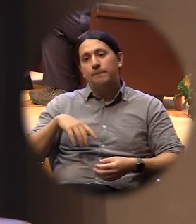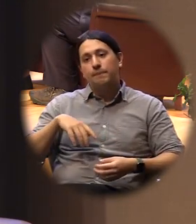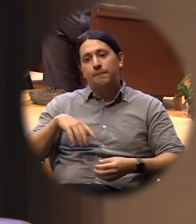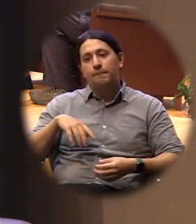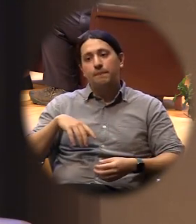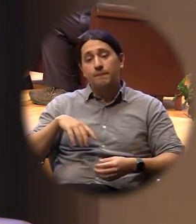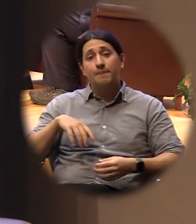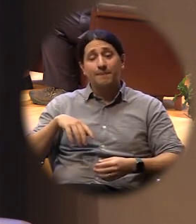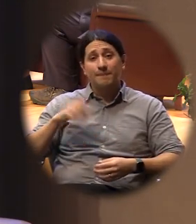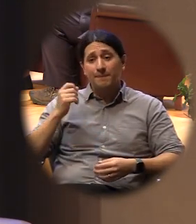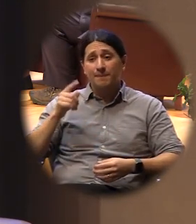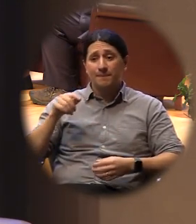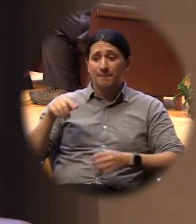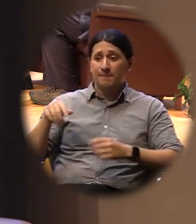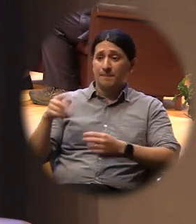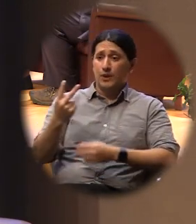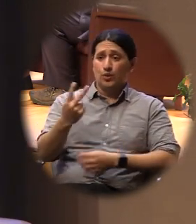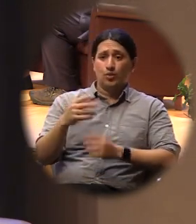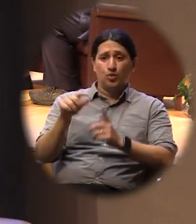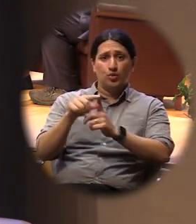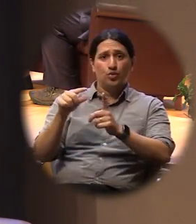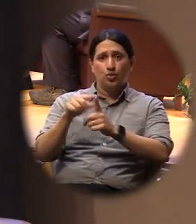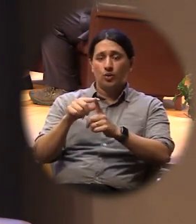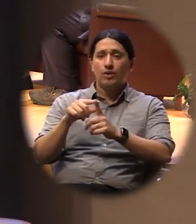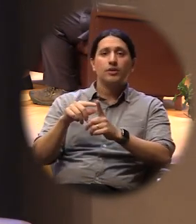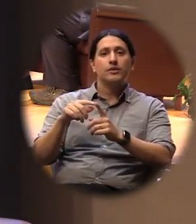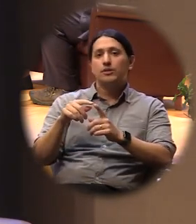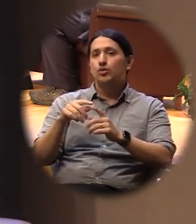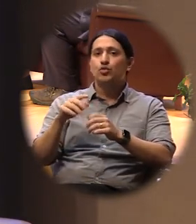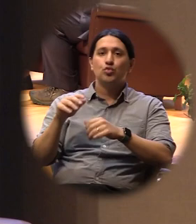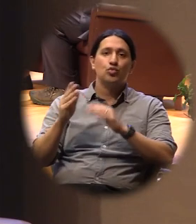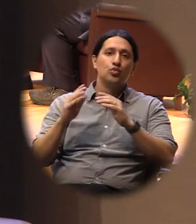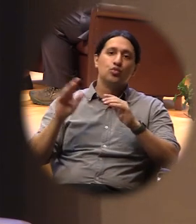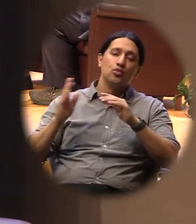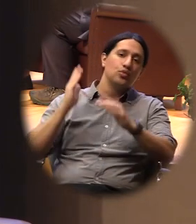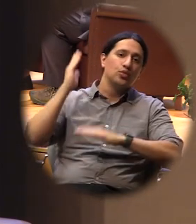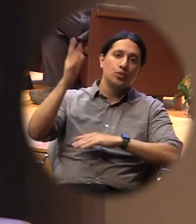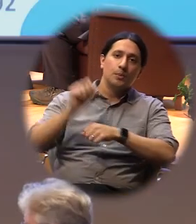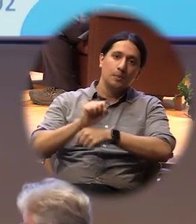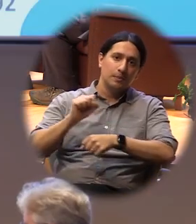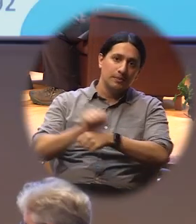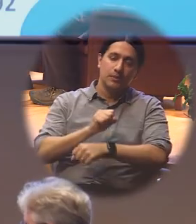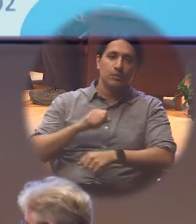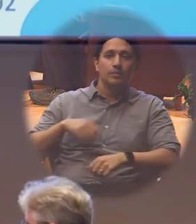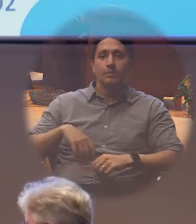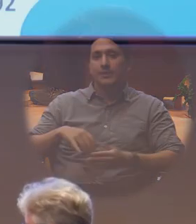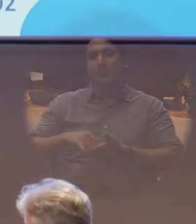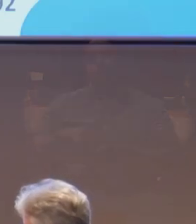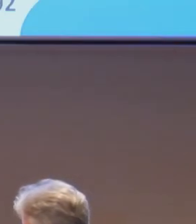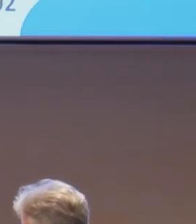They try to do too much work. They can't do all the work that people expect of them.